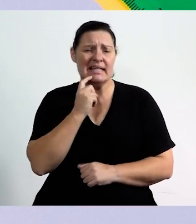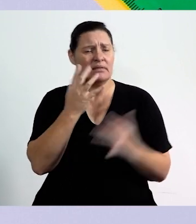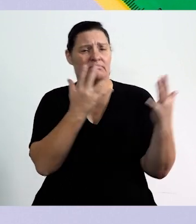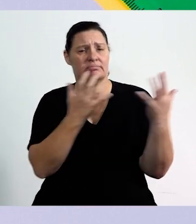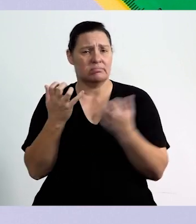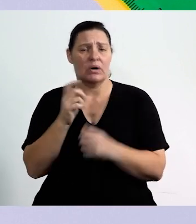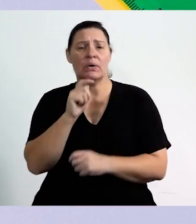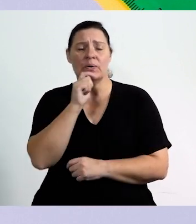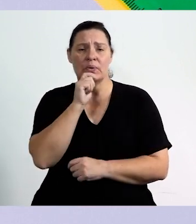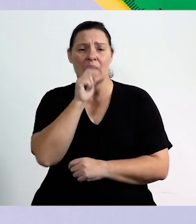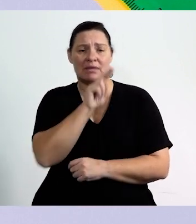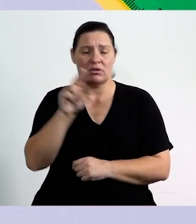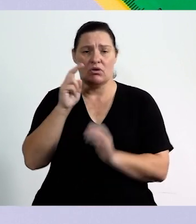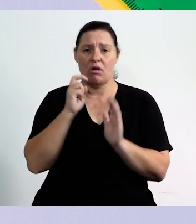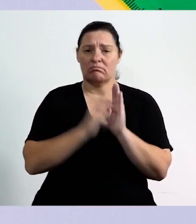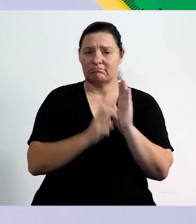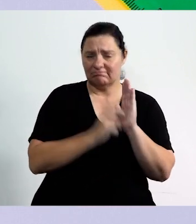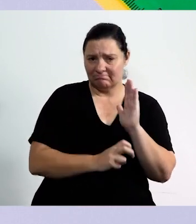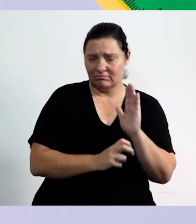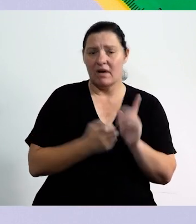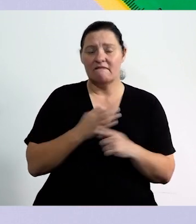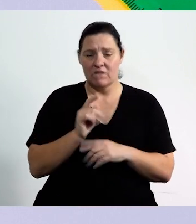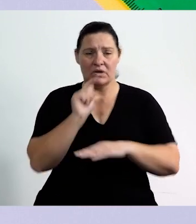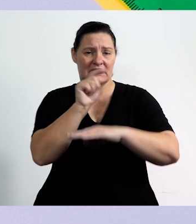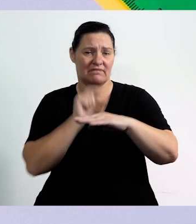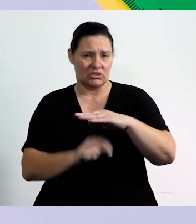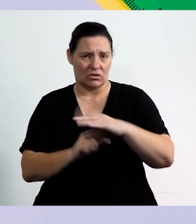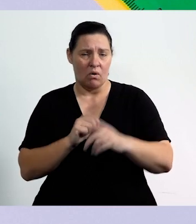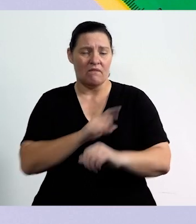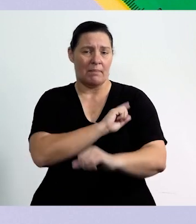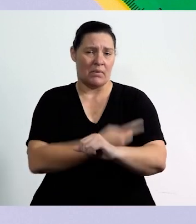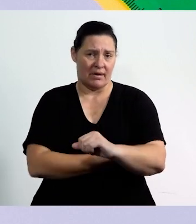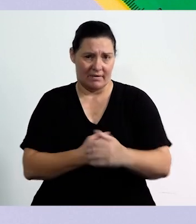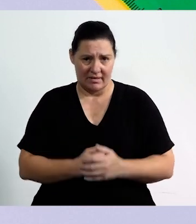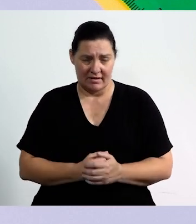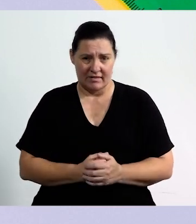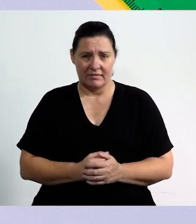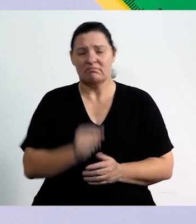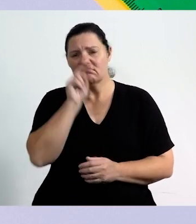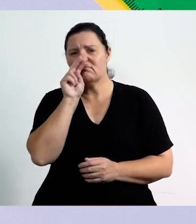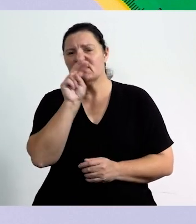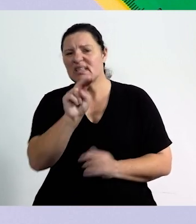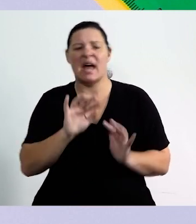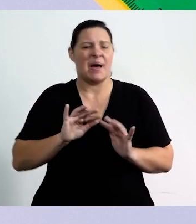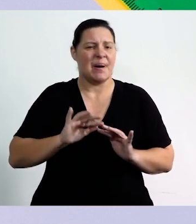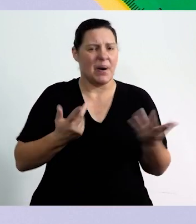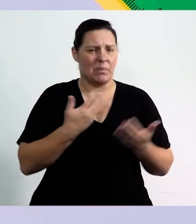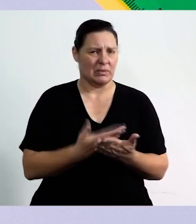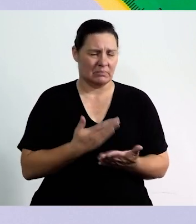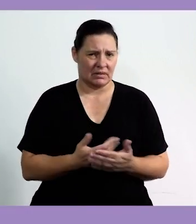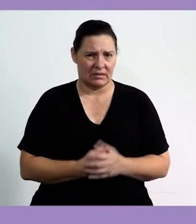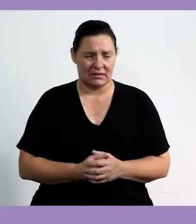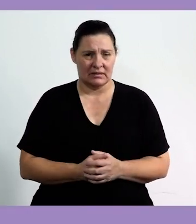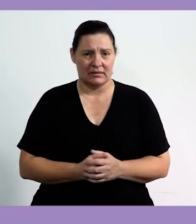to calculate using the exponential law or rule for division of powers. Let's find out how this